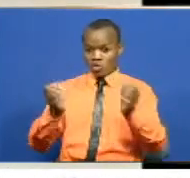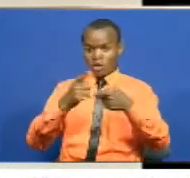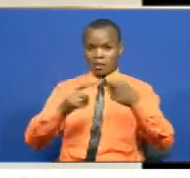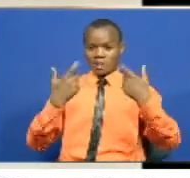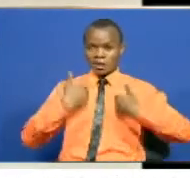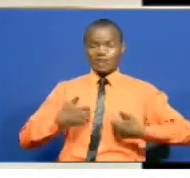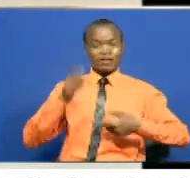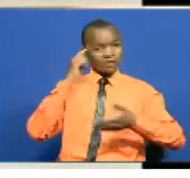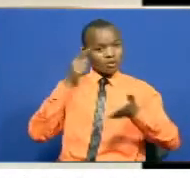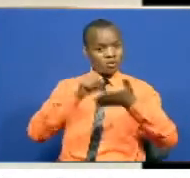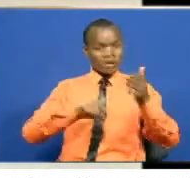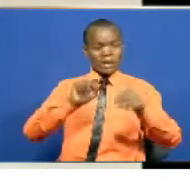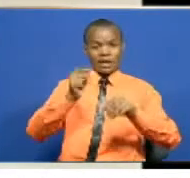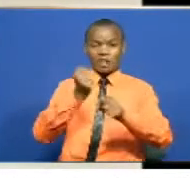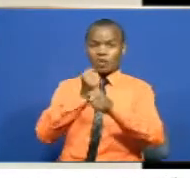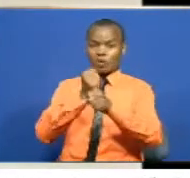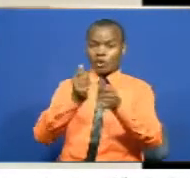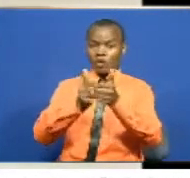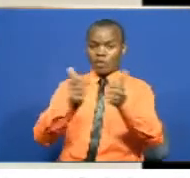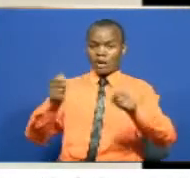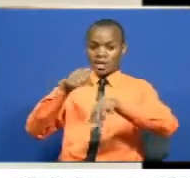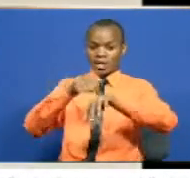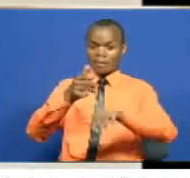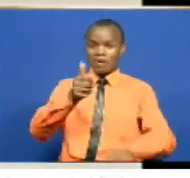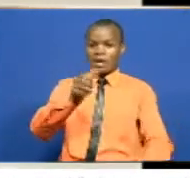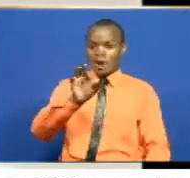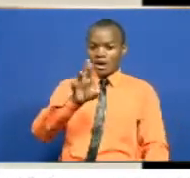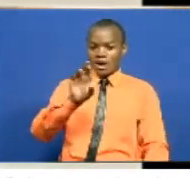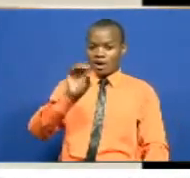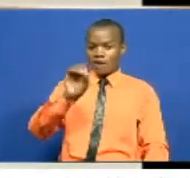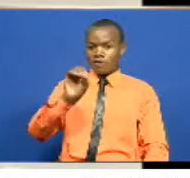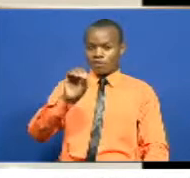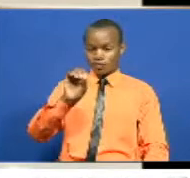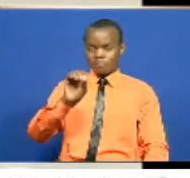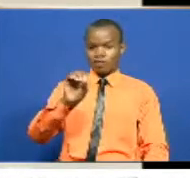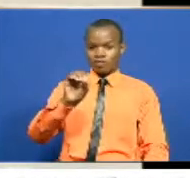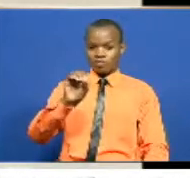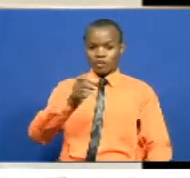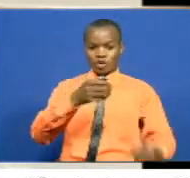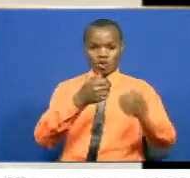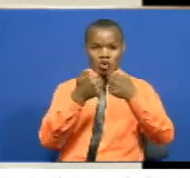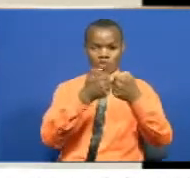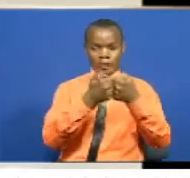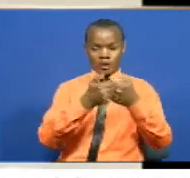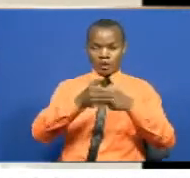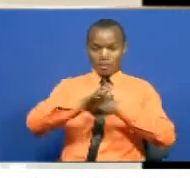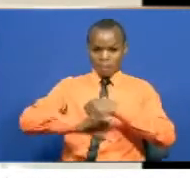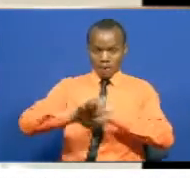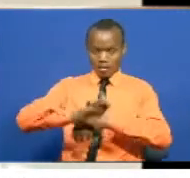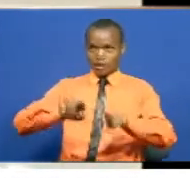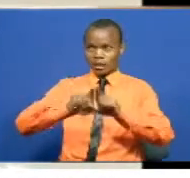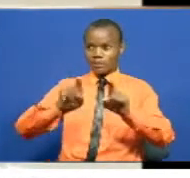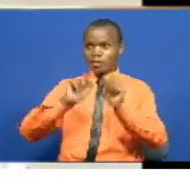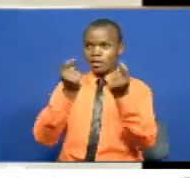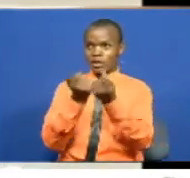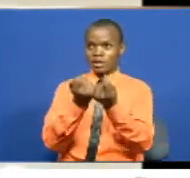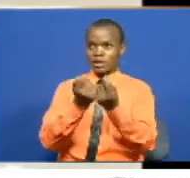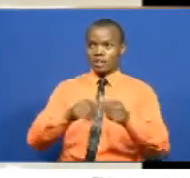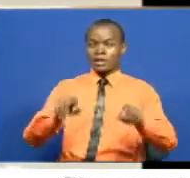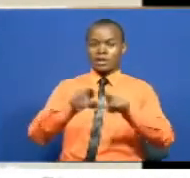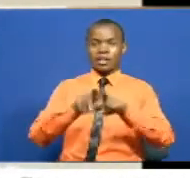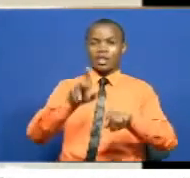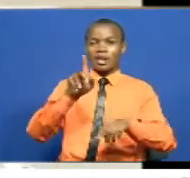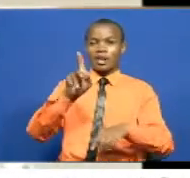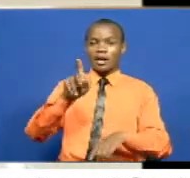did a good job during the African. Kenya as a team, the champion of Kenya, Kenya Port Authority, did a